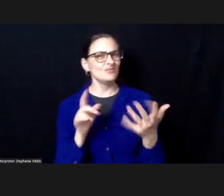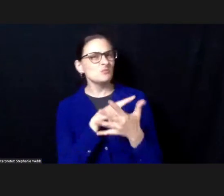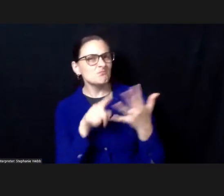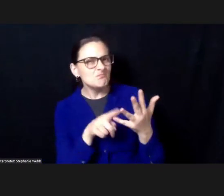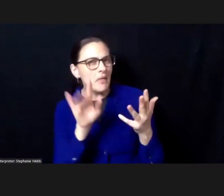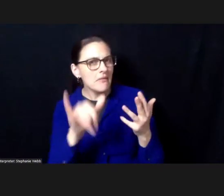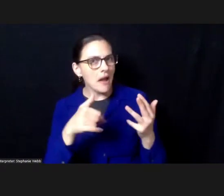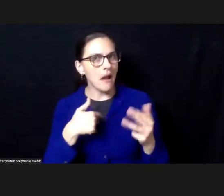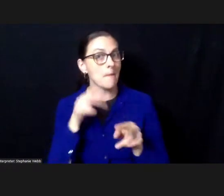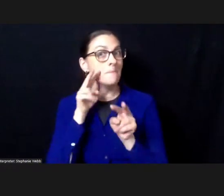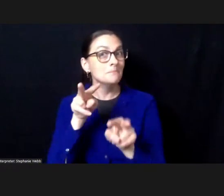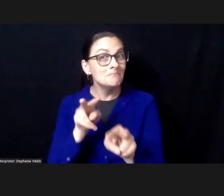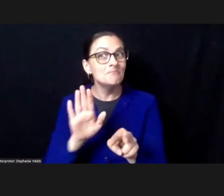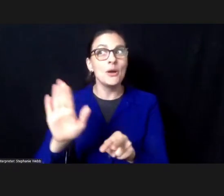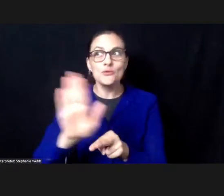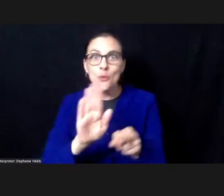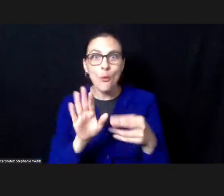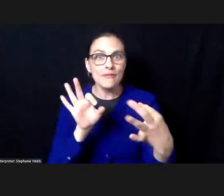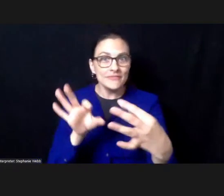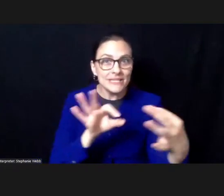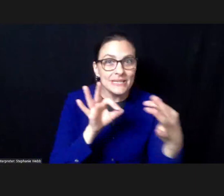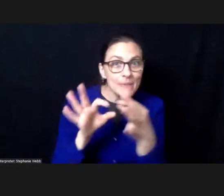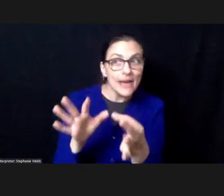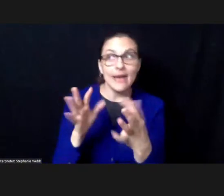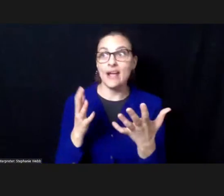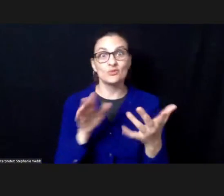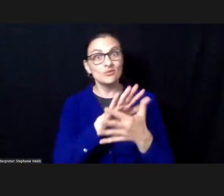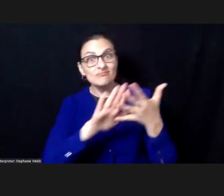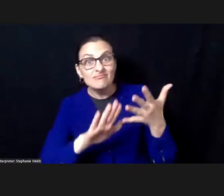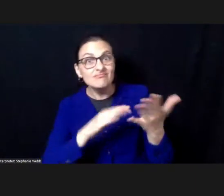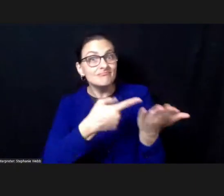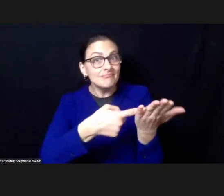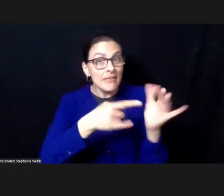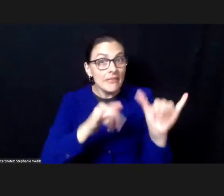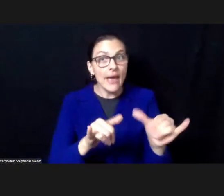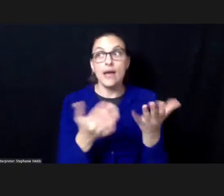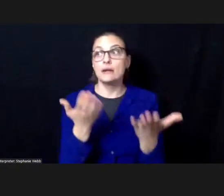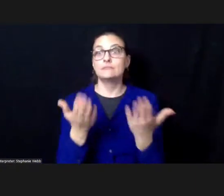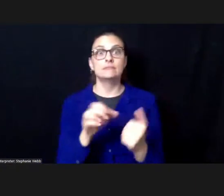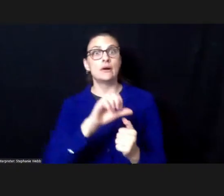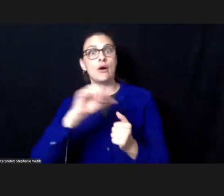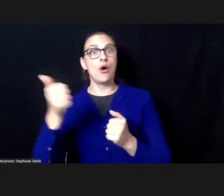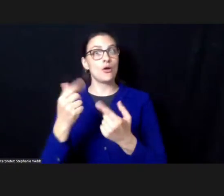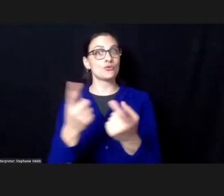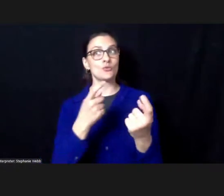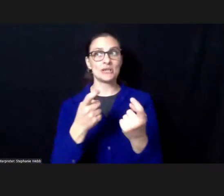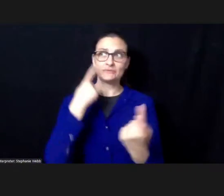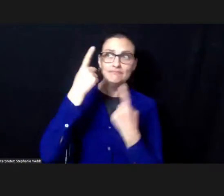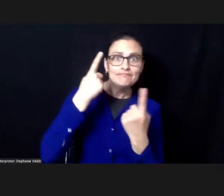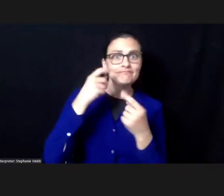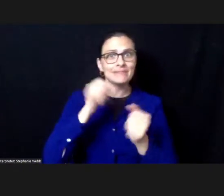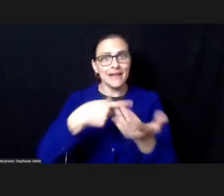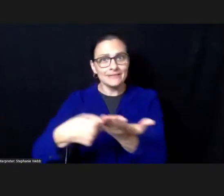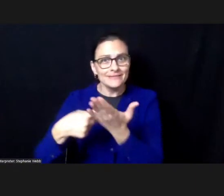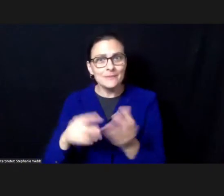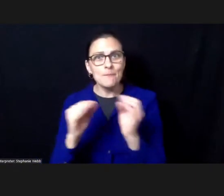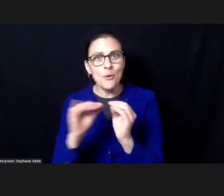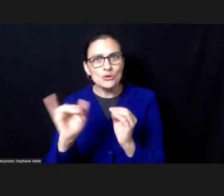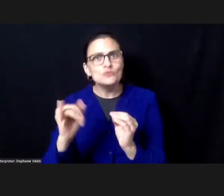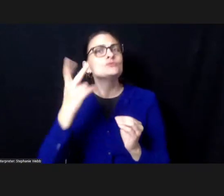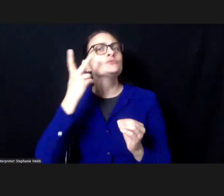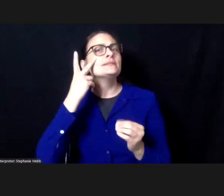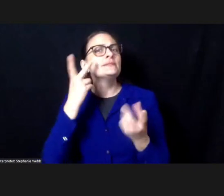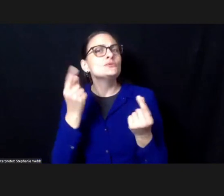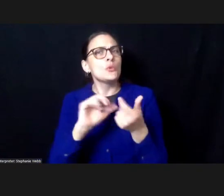the forthcoming broadband labels as effective as possible. If we get this right, these broadband nutrition labels will